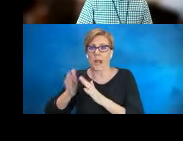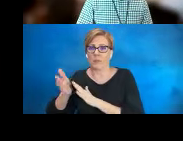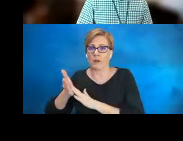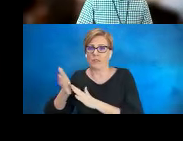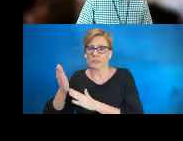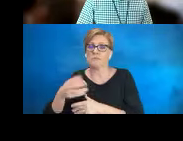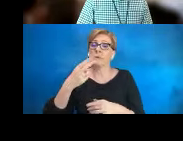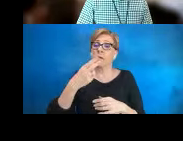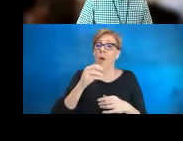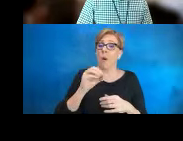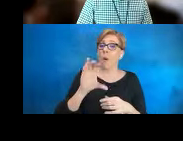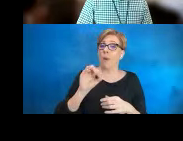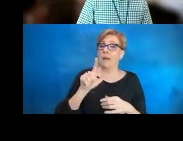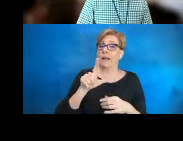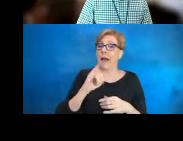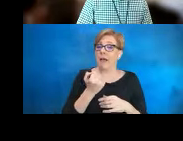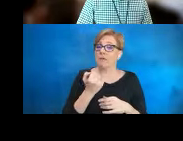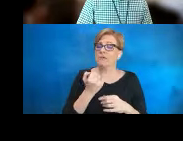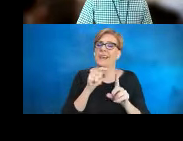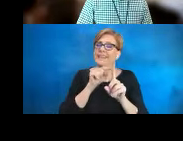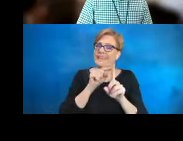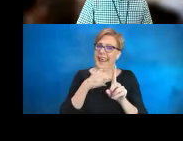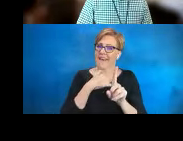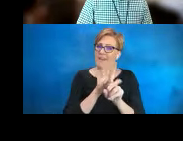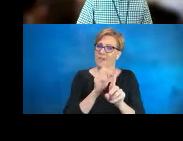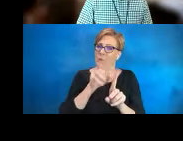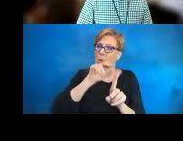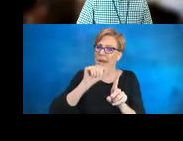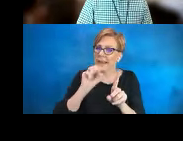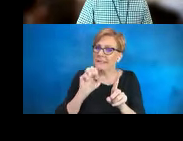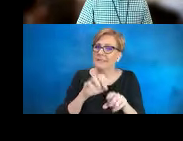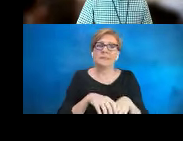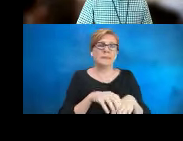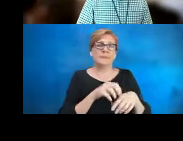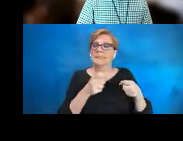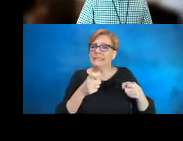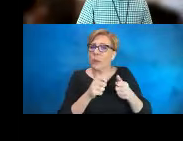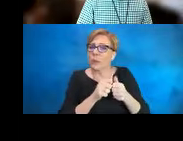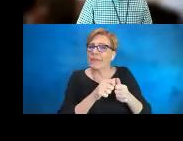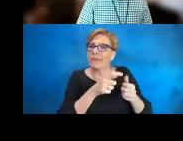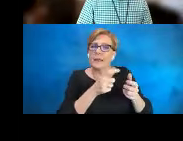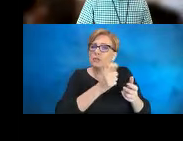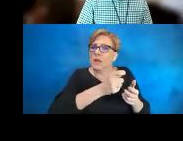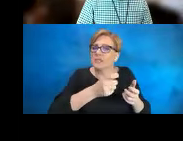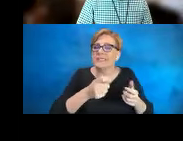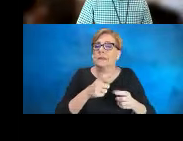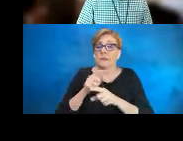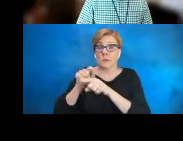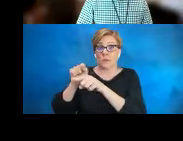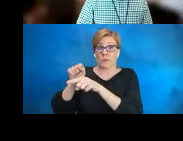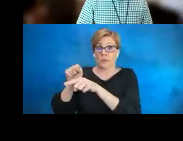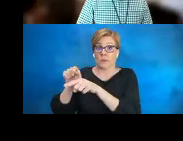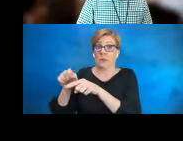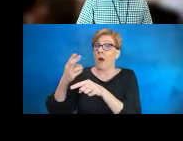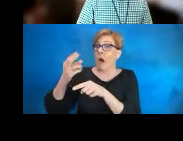working on their own cases and dealing with the judges. They're not really working on problems with interpreters or cases that haven't been assigned forever.